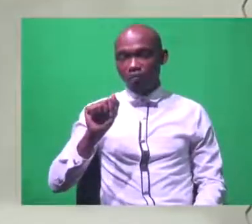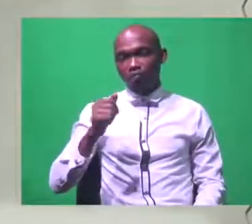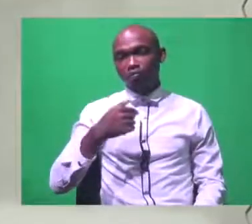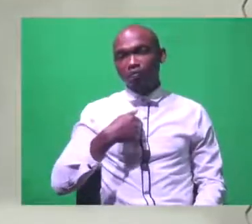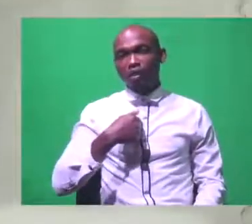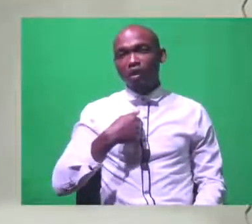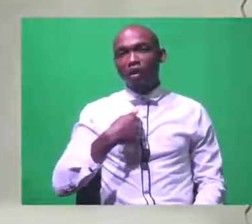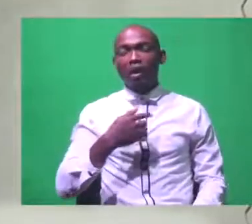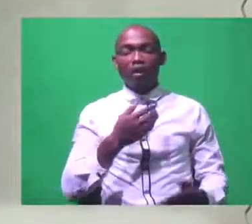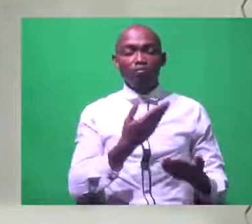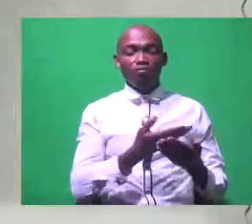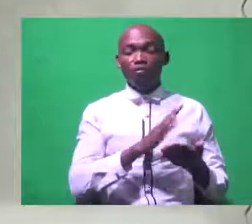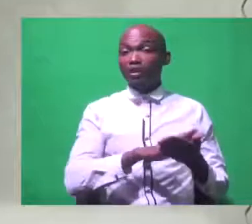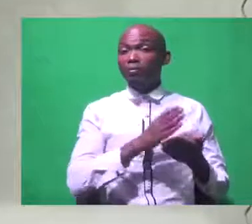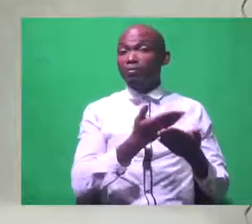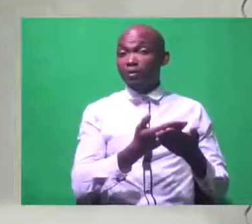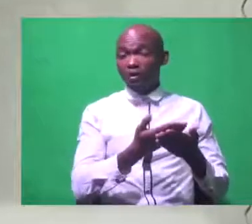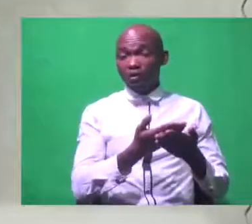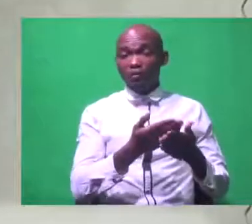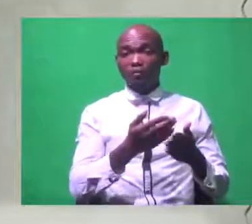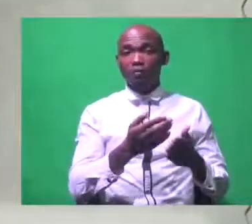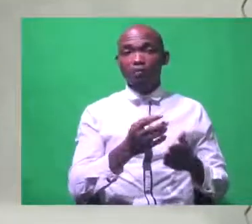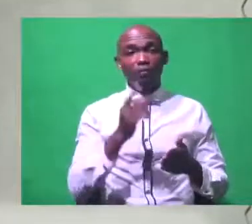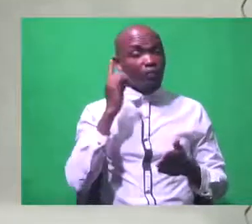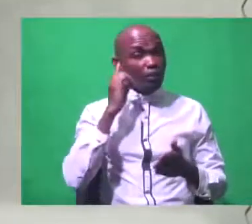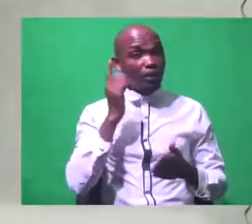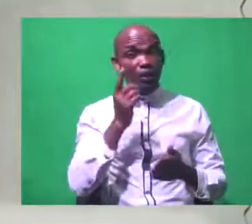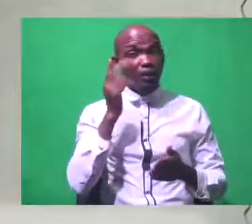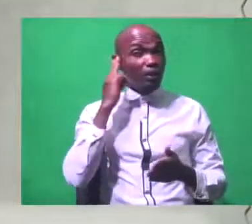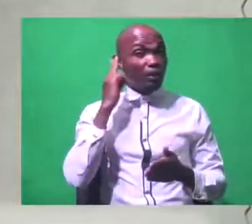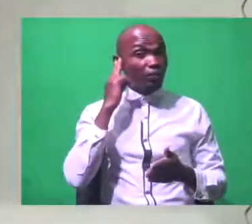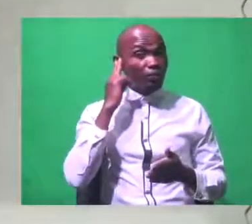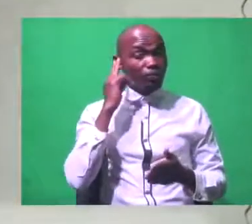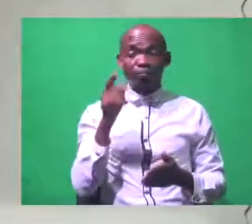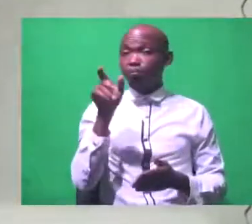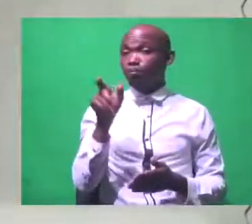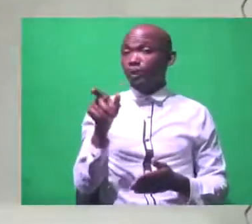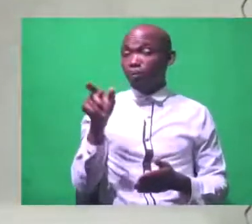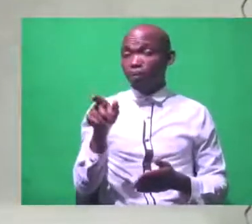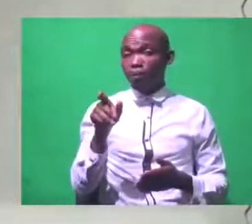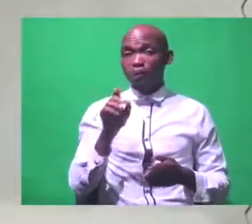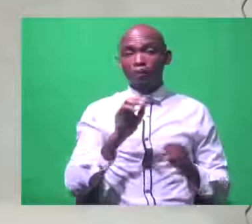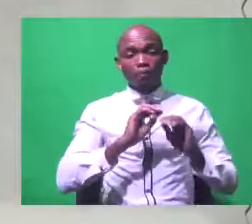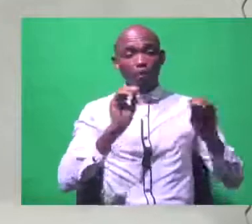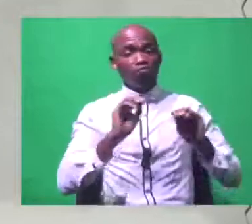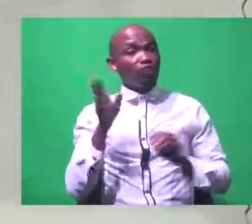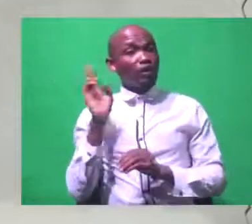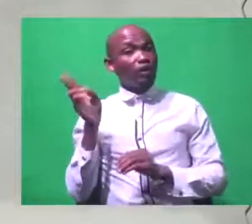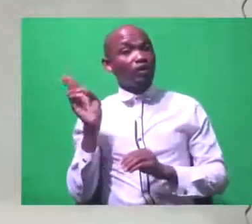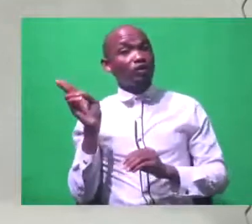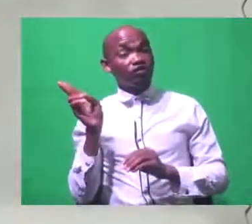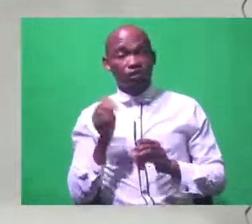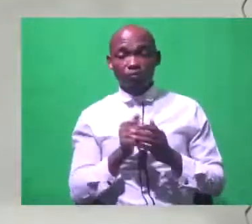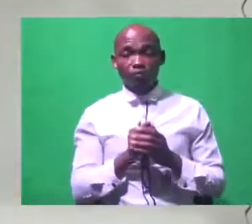will be with Form 2 students in the second topic of history called